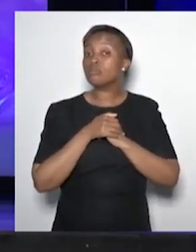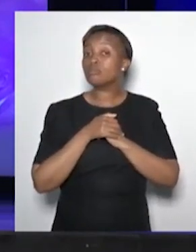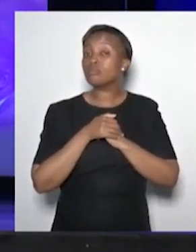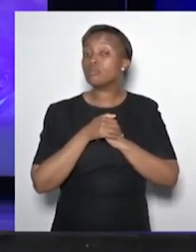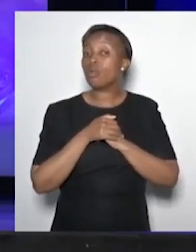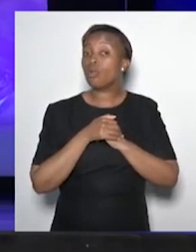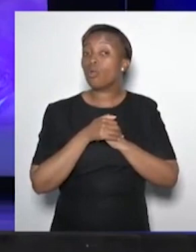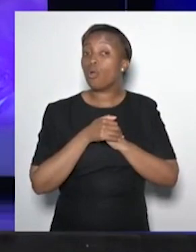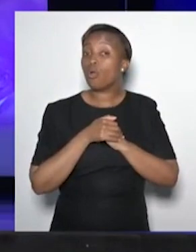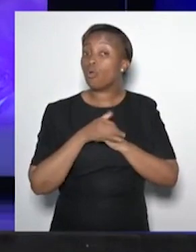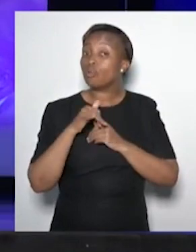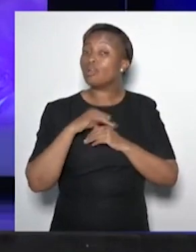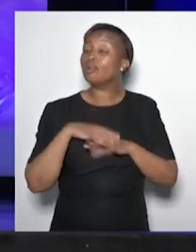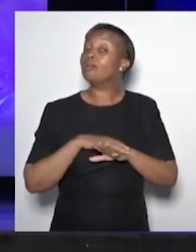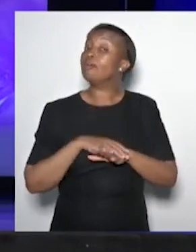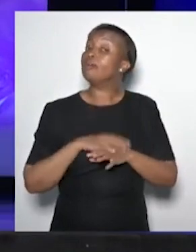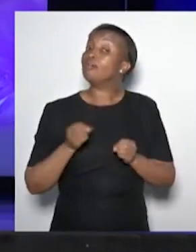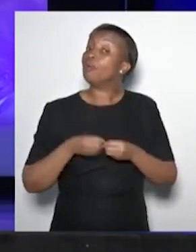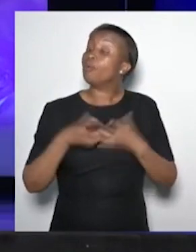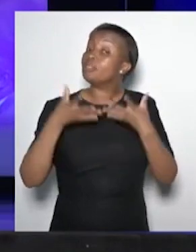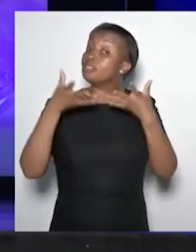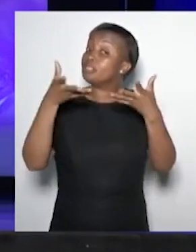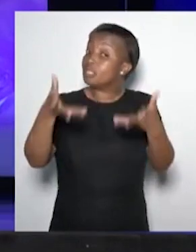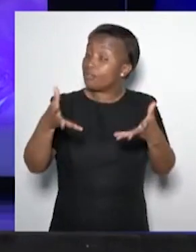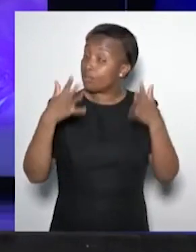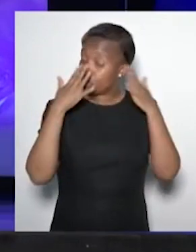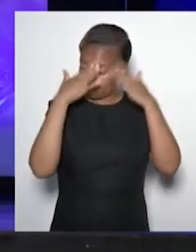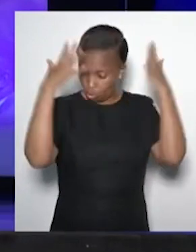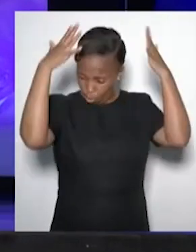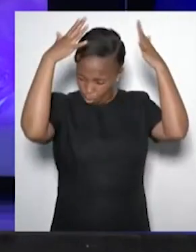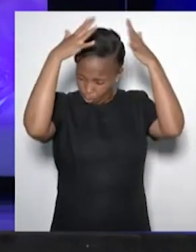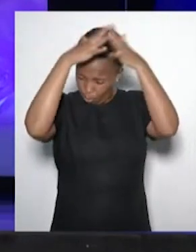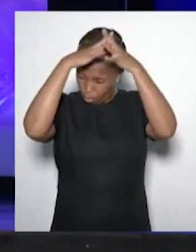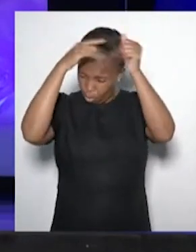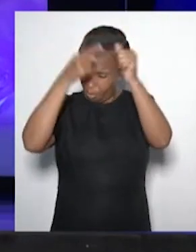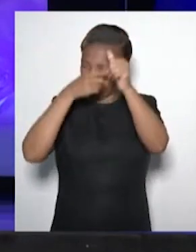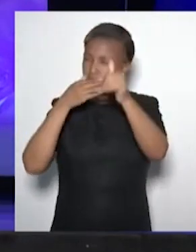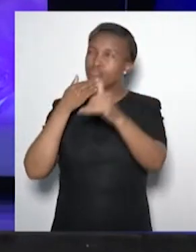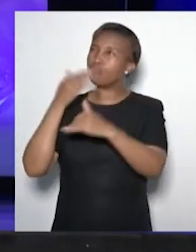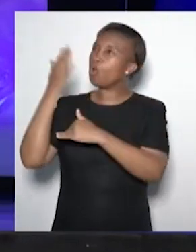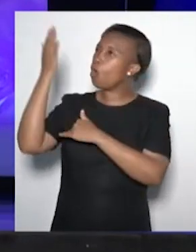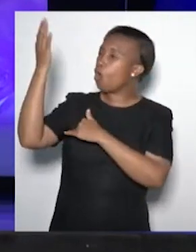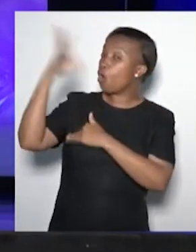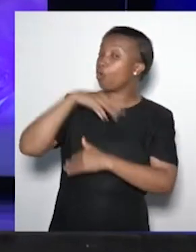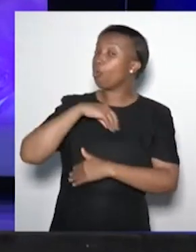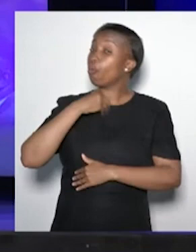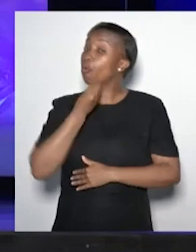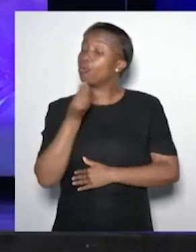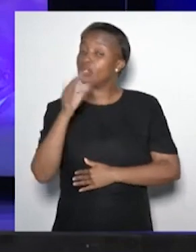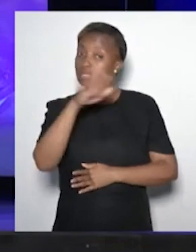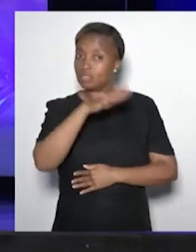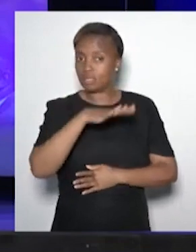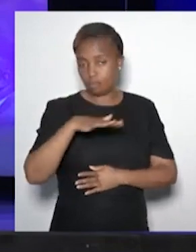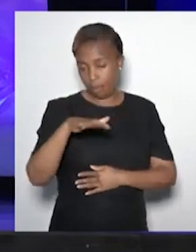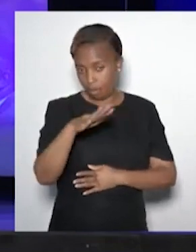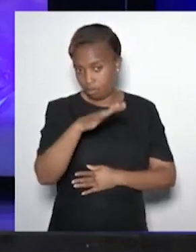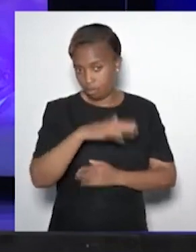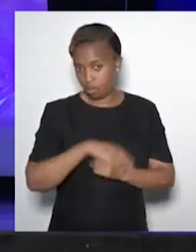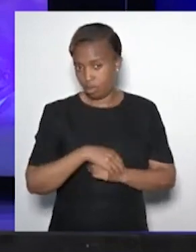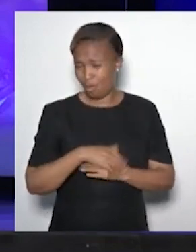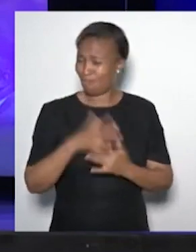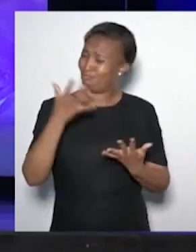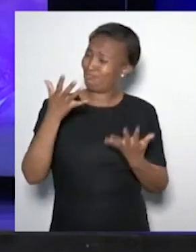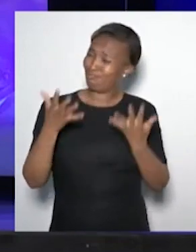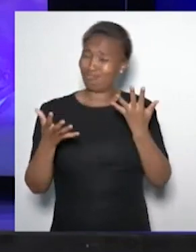was given to the bishop by God, the Holy Spirit, perhaps